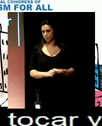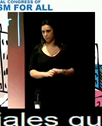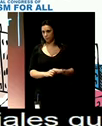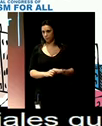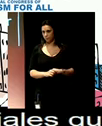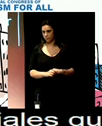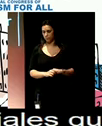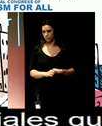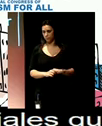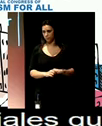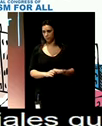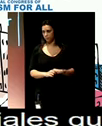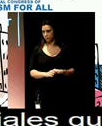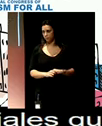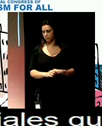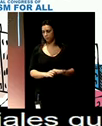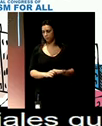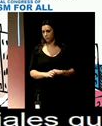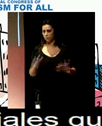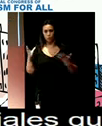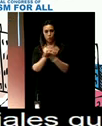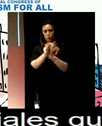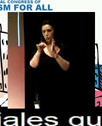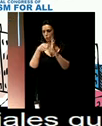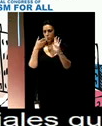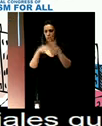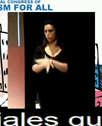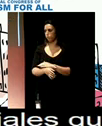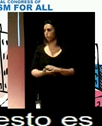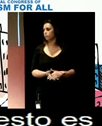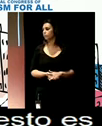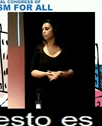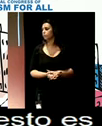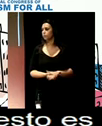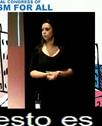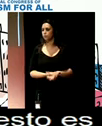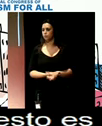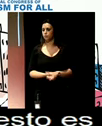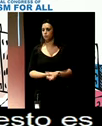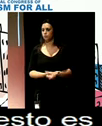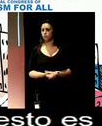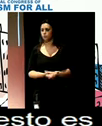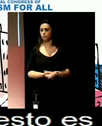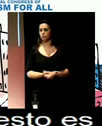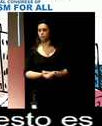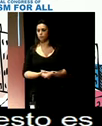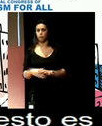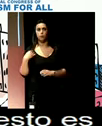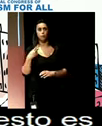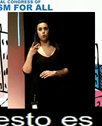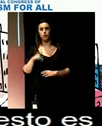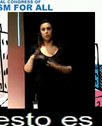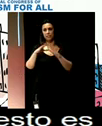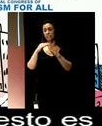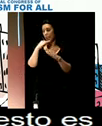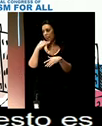it's fully accessible. This is the Church of Holy Sepulchre, and we are getting to the end of the life of